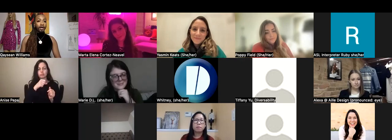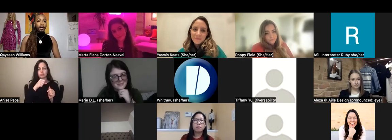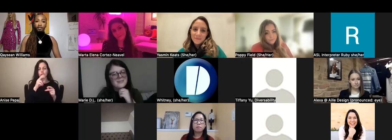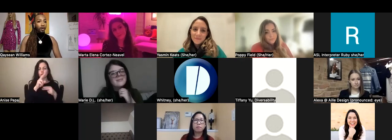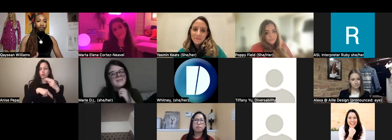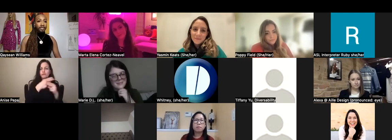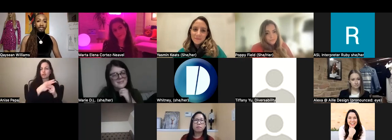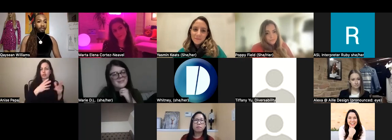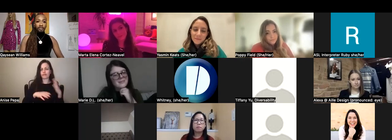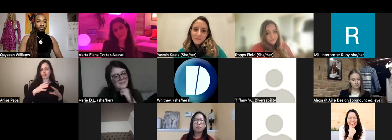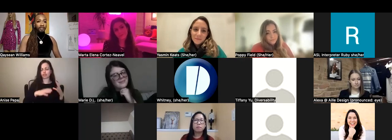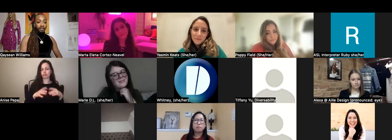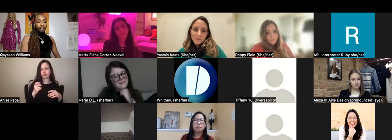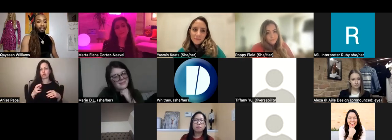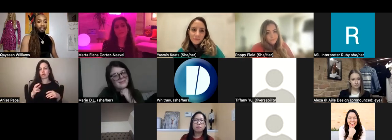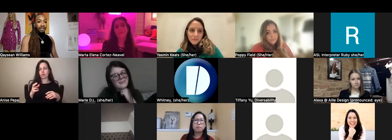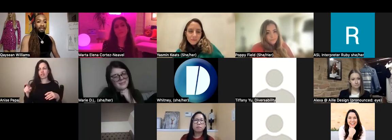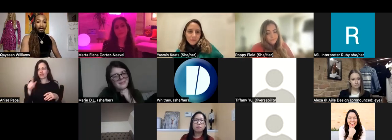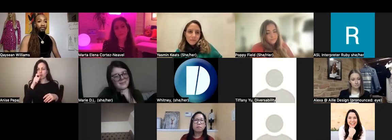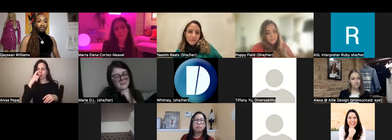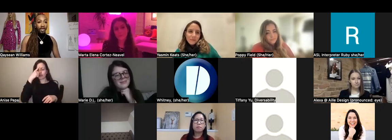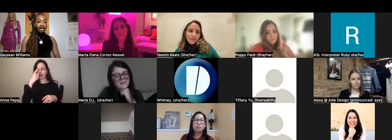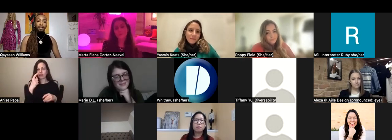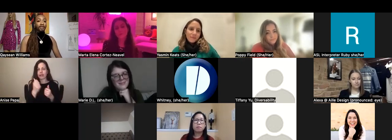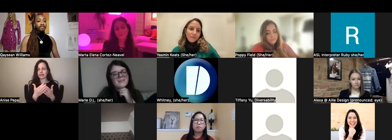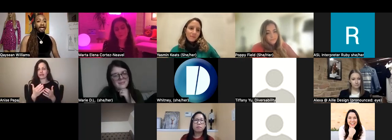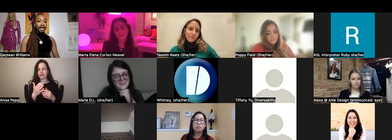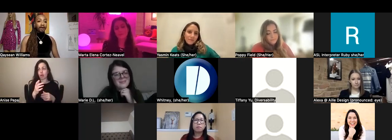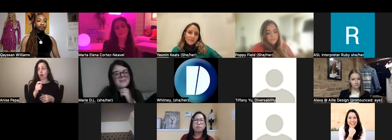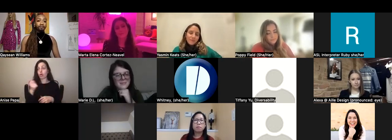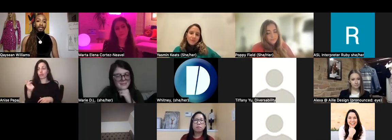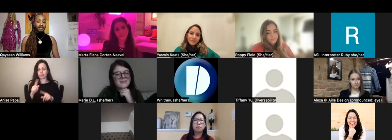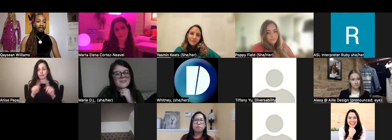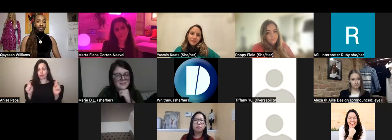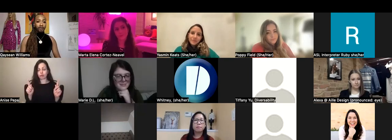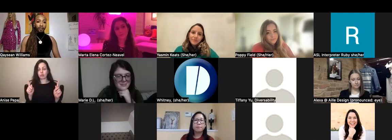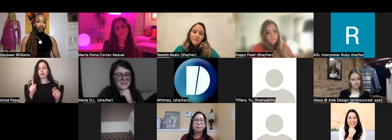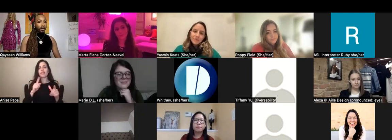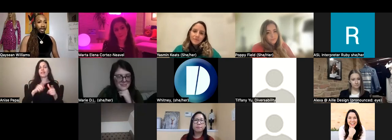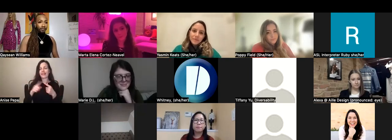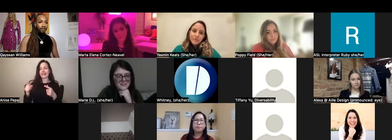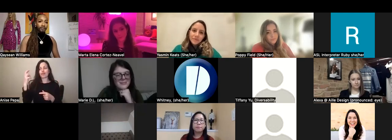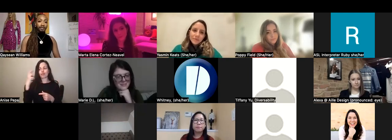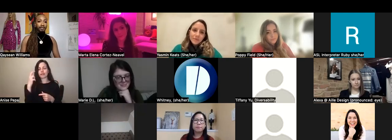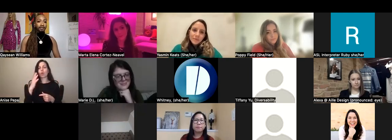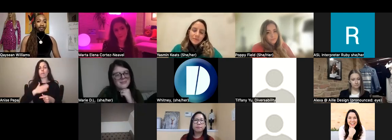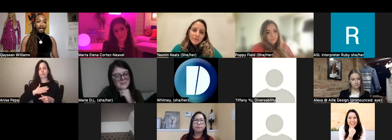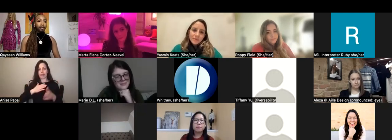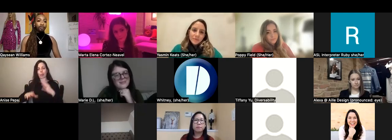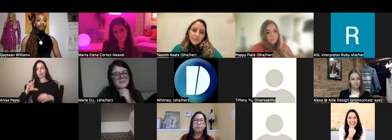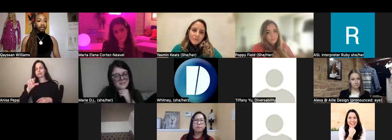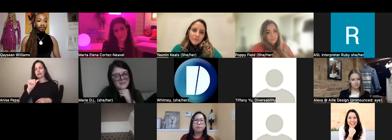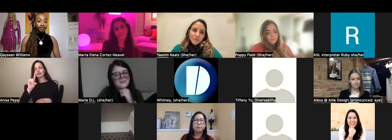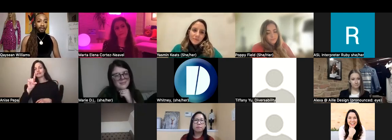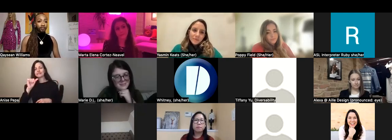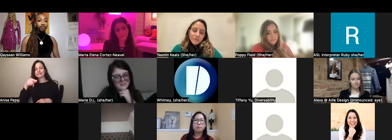or, you know, they don't think there's anything other than that. And then when they find out that a lot of my garments are adaptive, and that I do